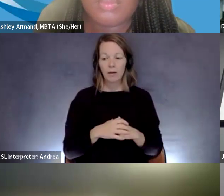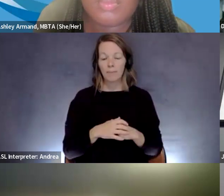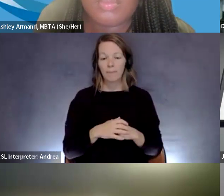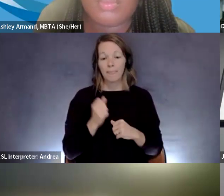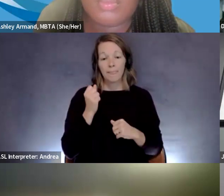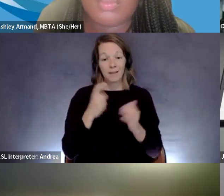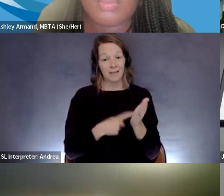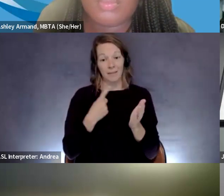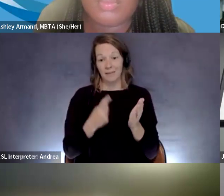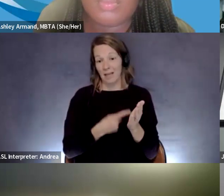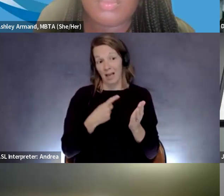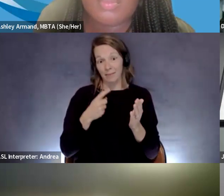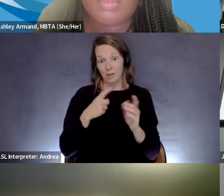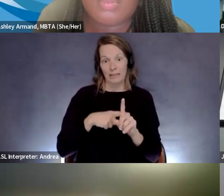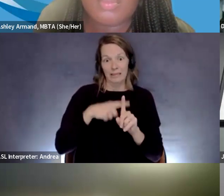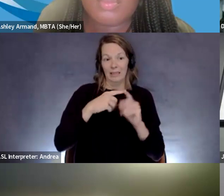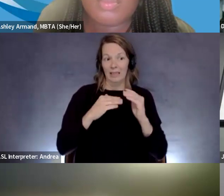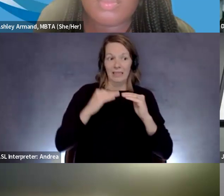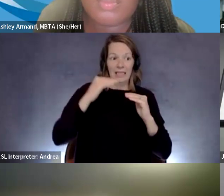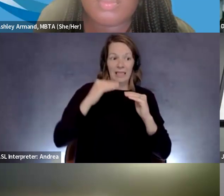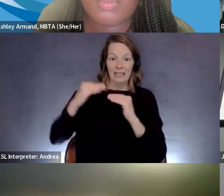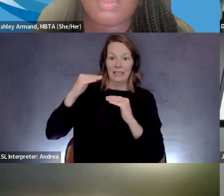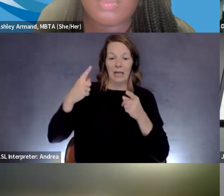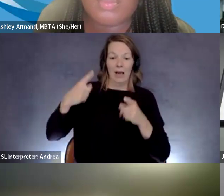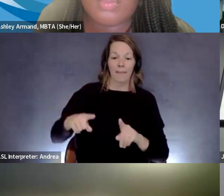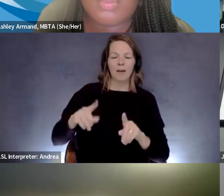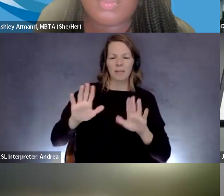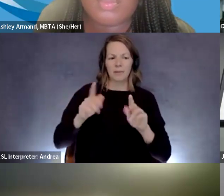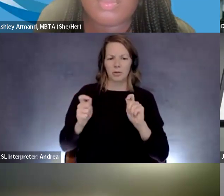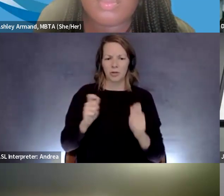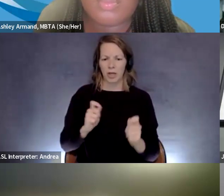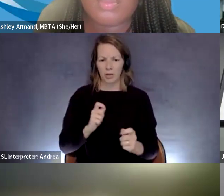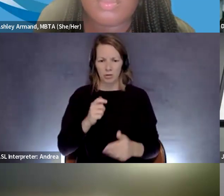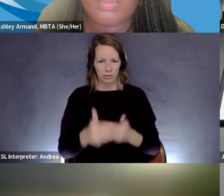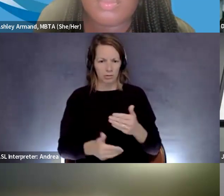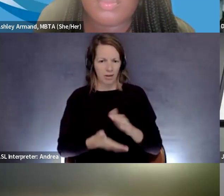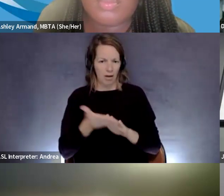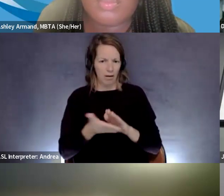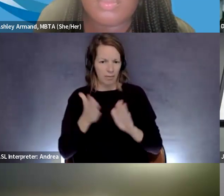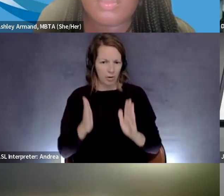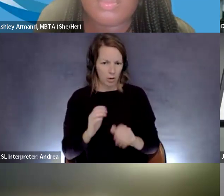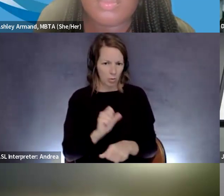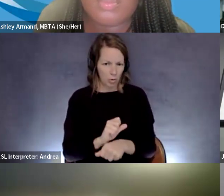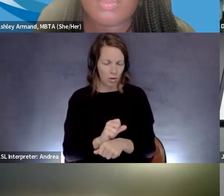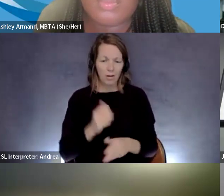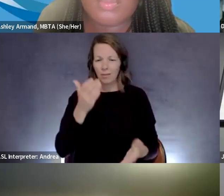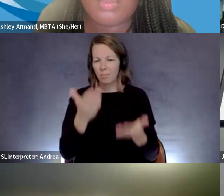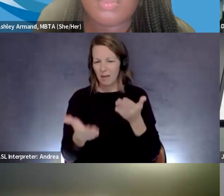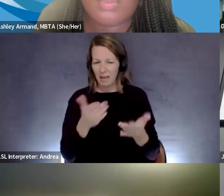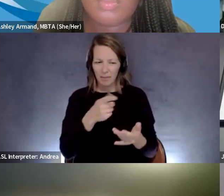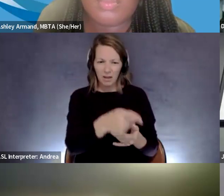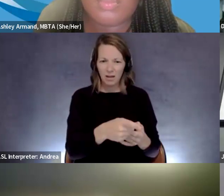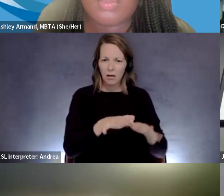do get exceedances, and we do have to maybe change the way the operator is working. Maybe they need to do their work a little